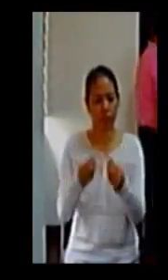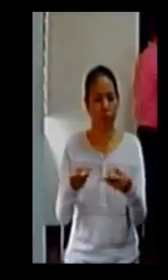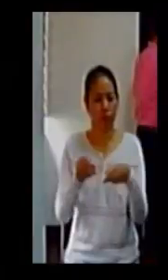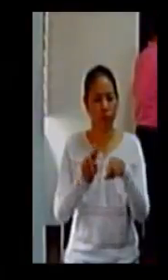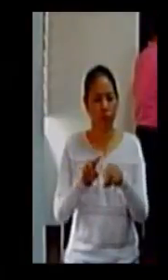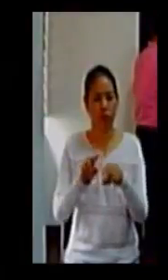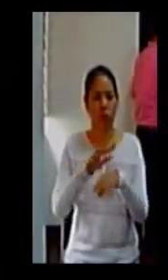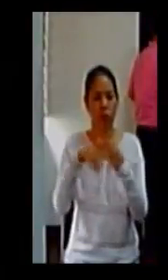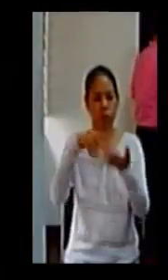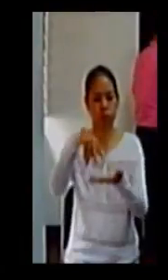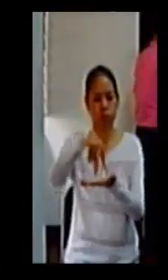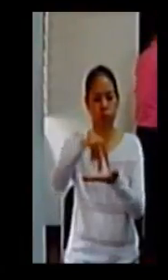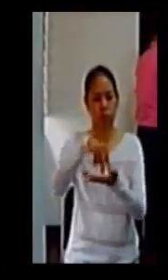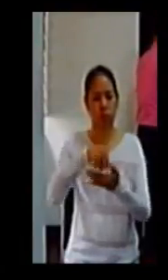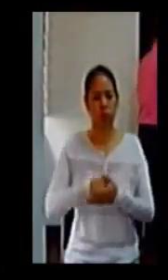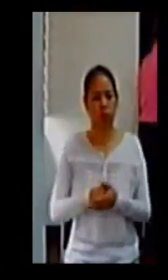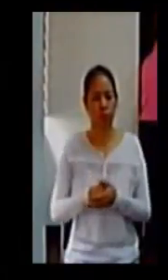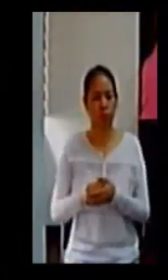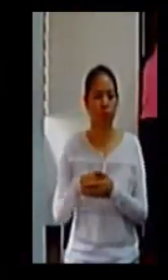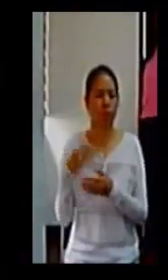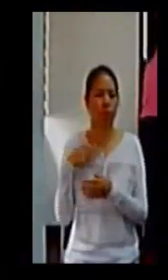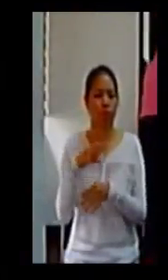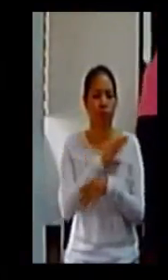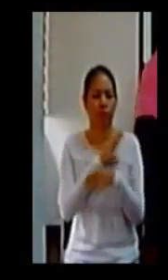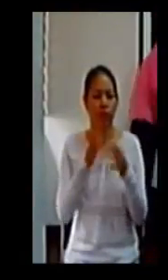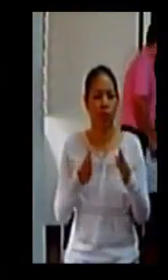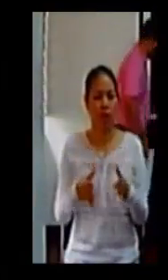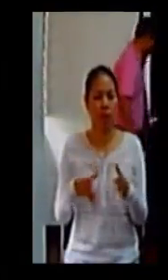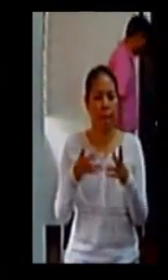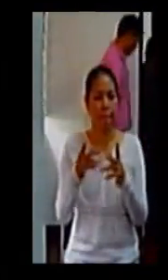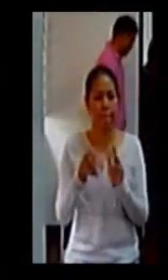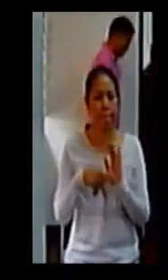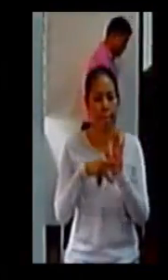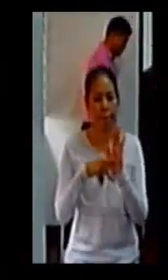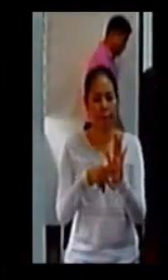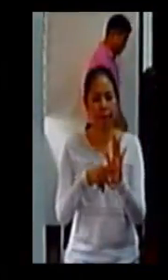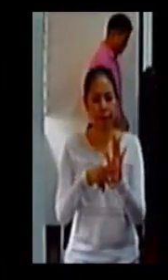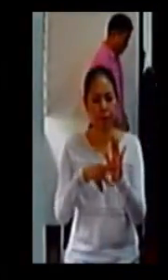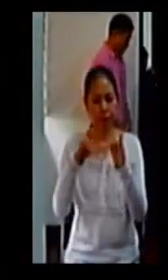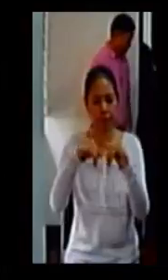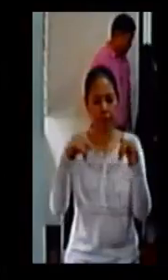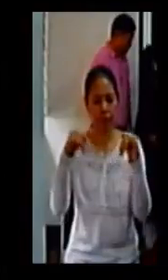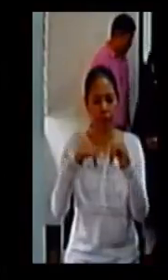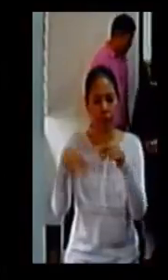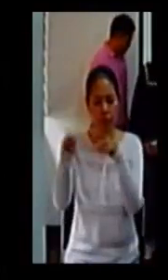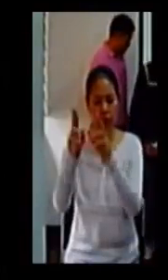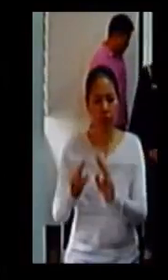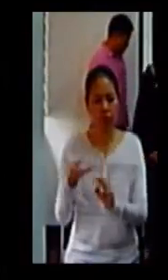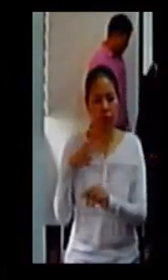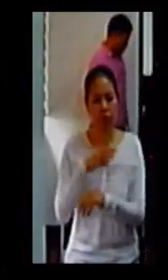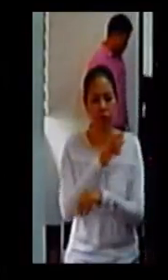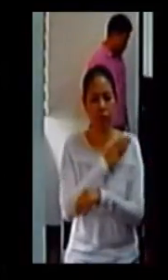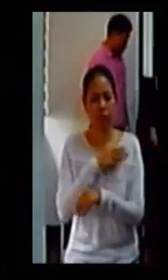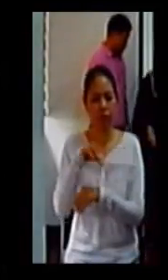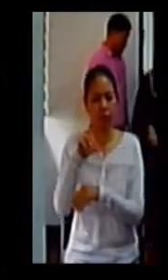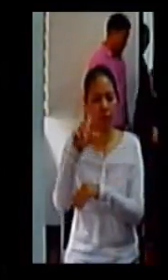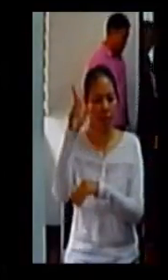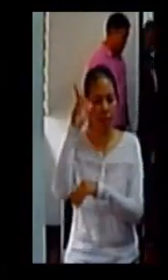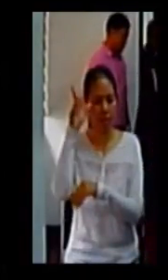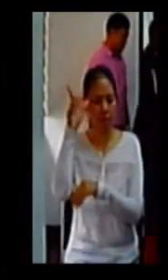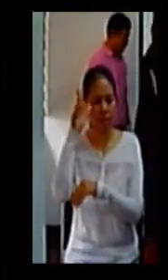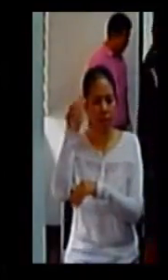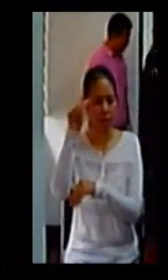rise. The commissioners present for today's inquiry proceedings are Honorable Commissioner Lea C. Tanodra